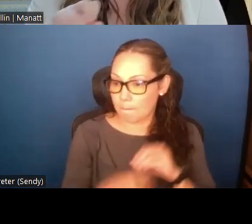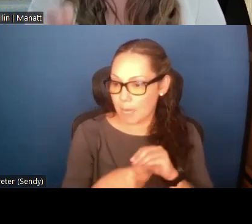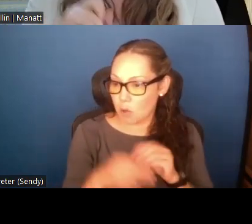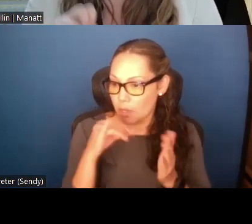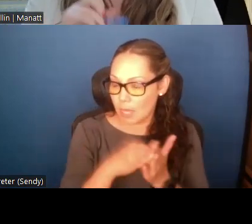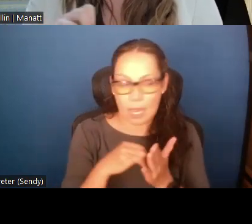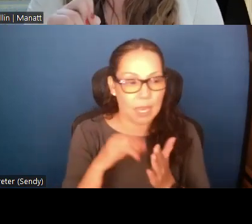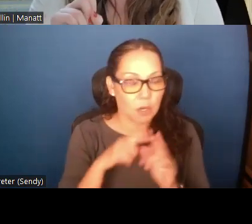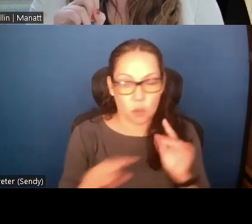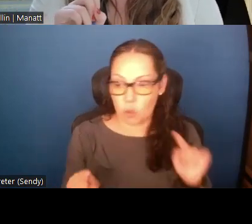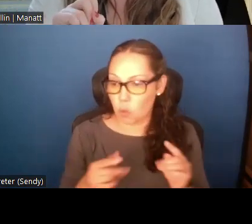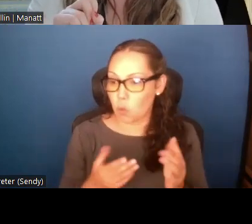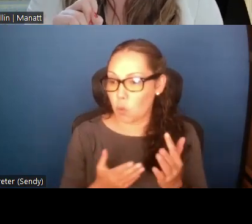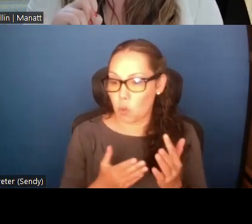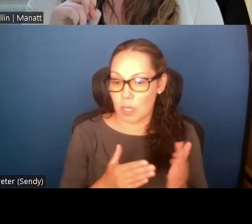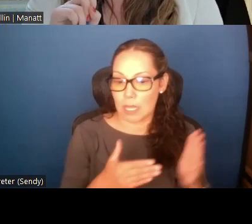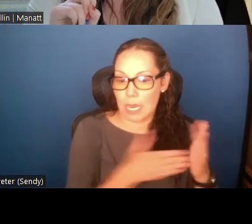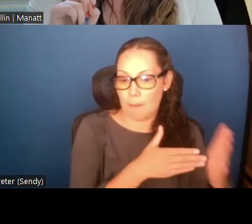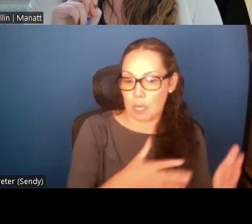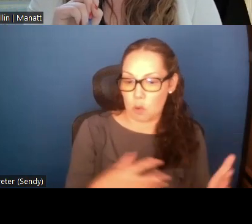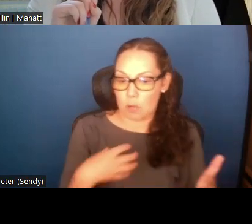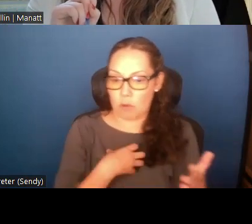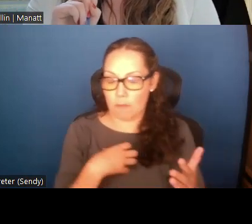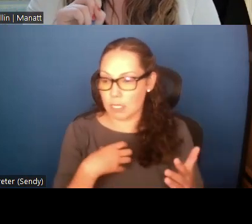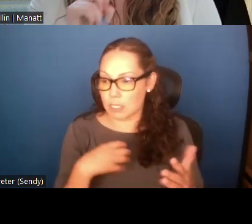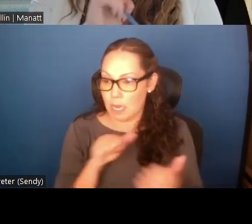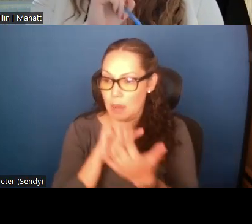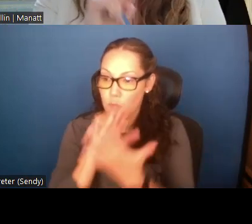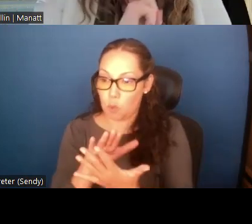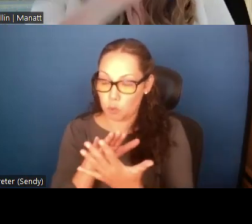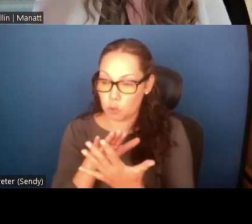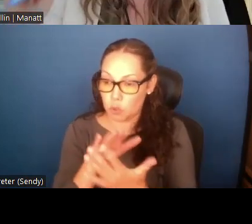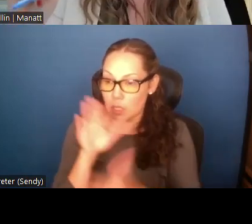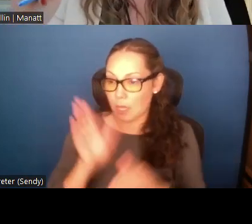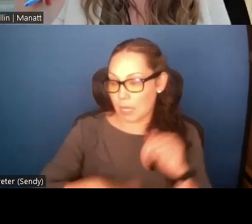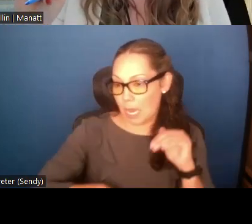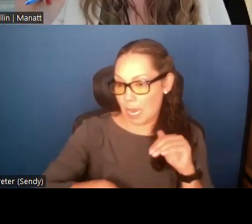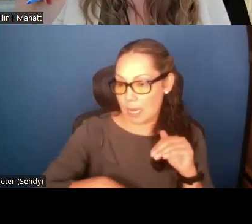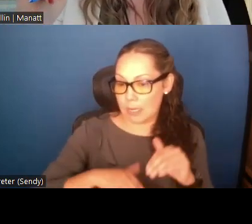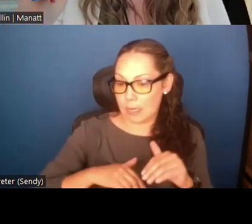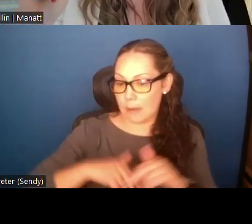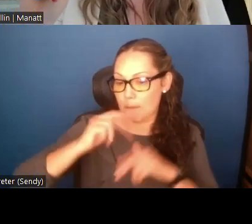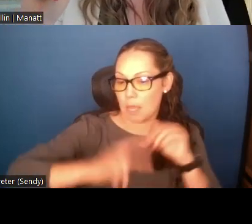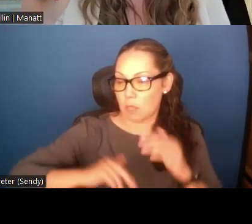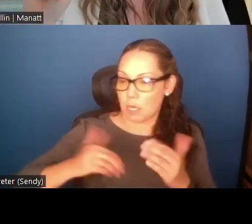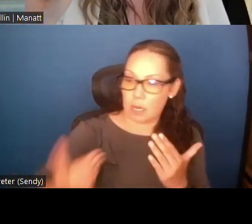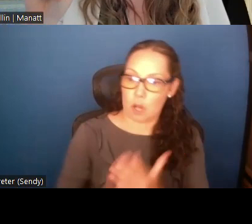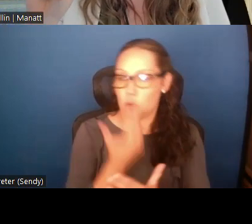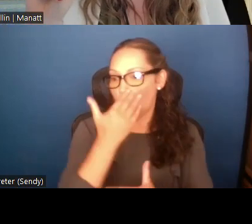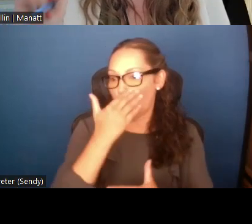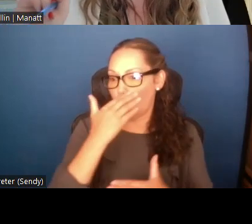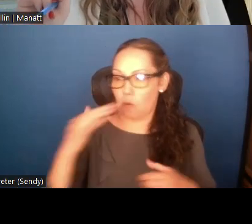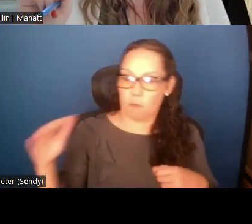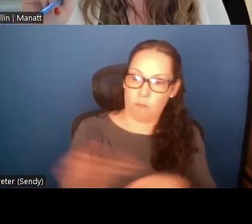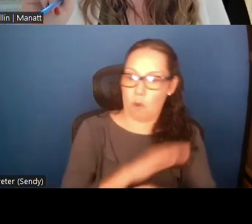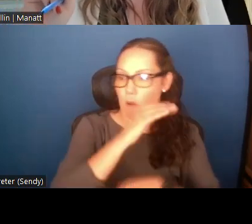through the appeals and grievance approach, rather than necessarily building out a whole process that we have to have